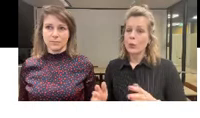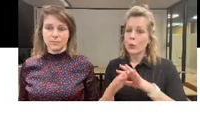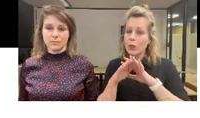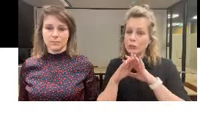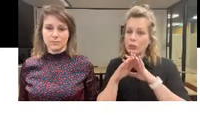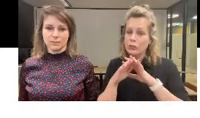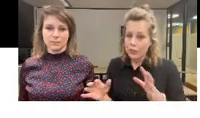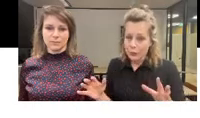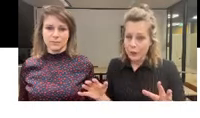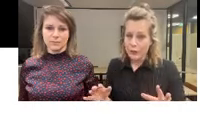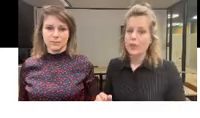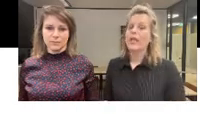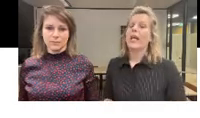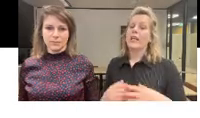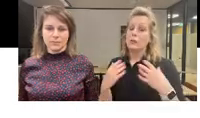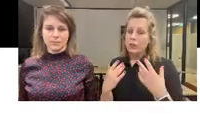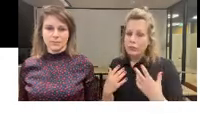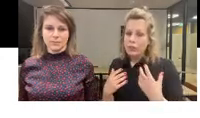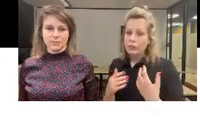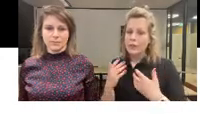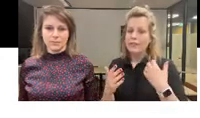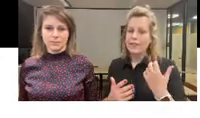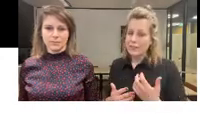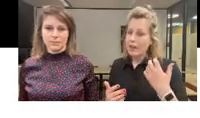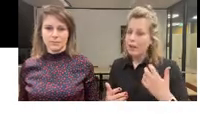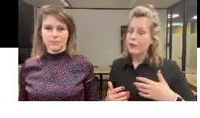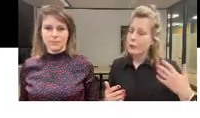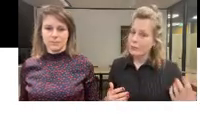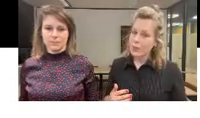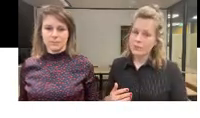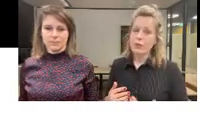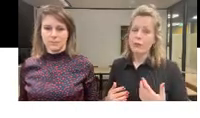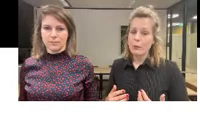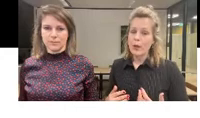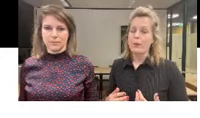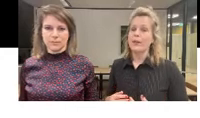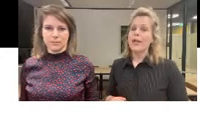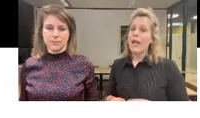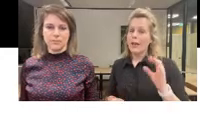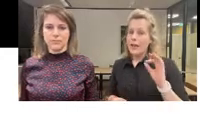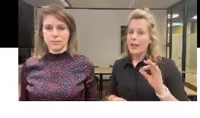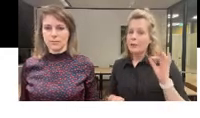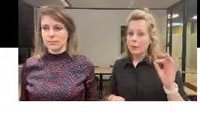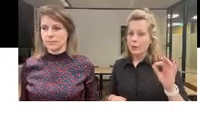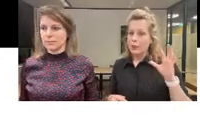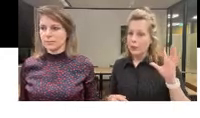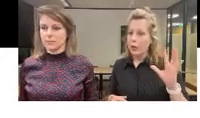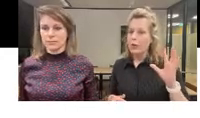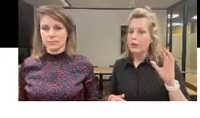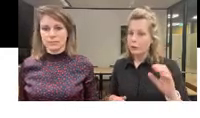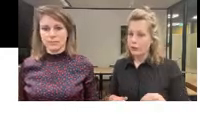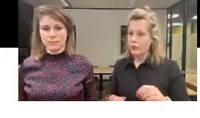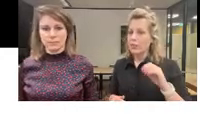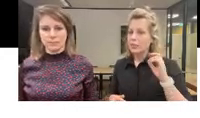dropout was 0. And the results maintained after 3 months of follow-up. And there were